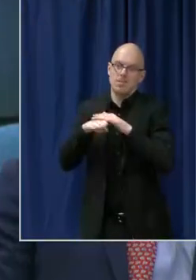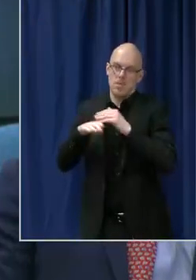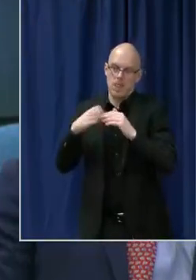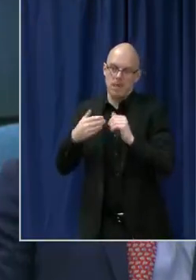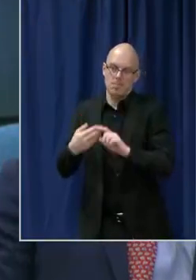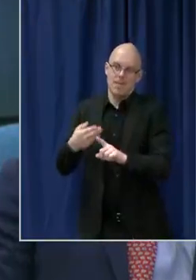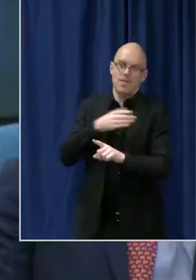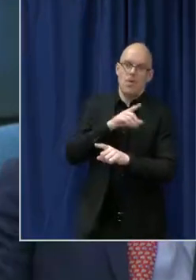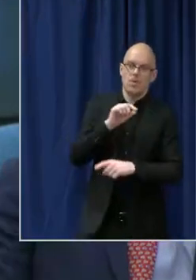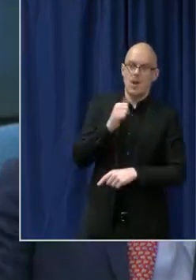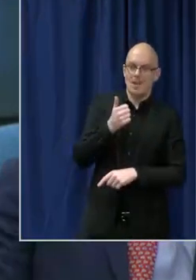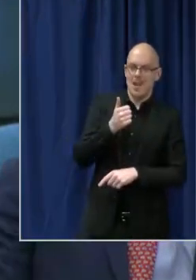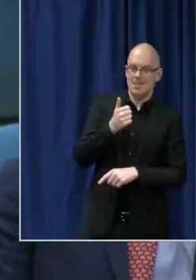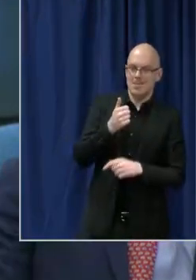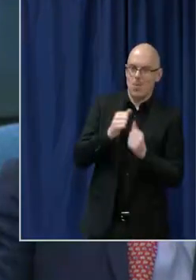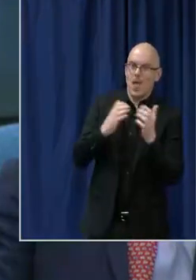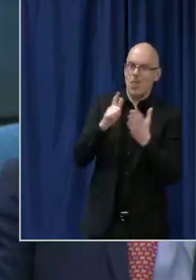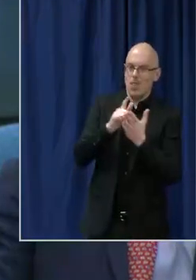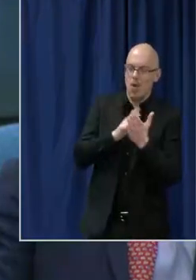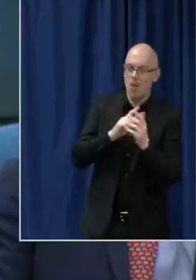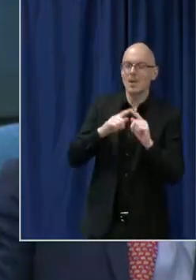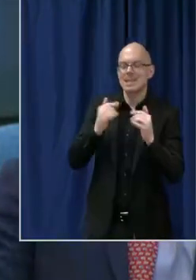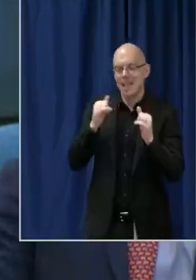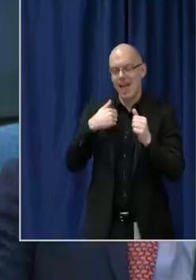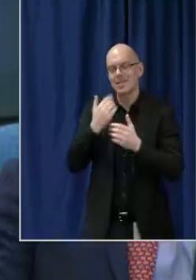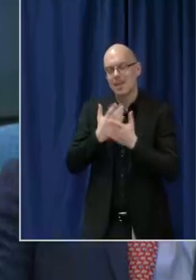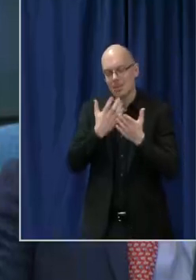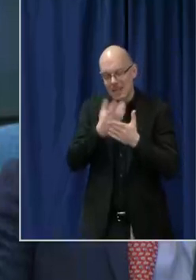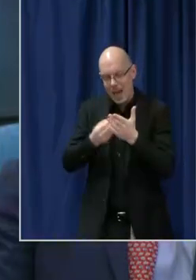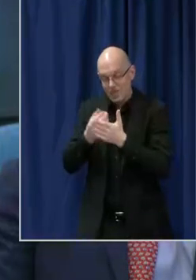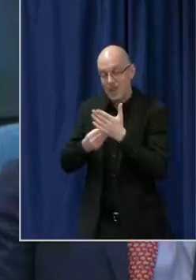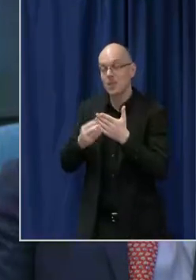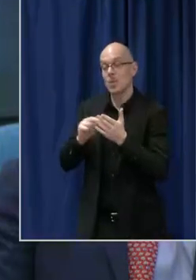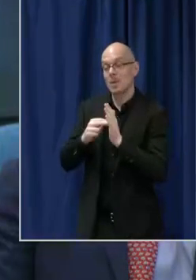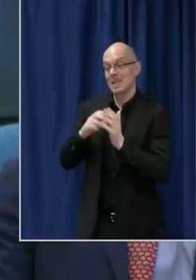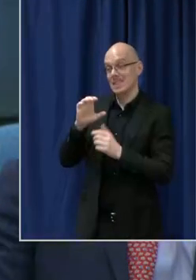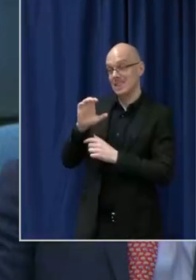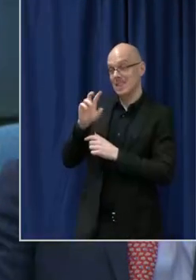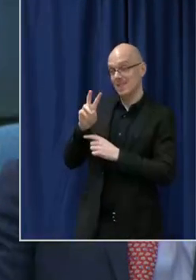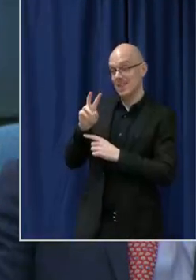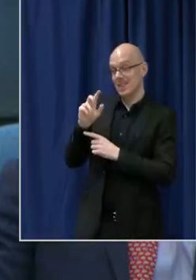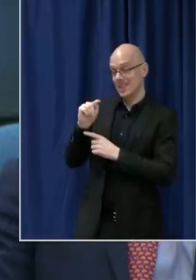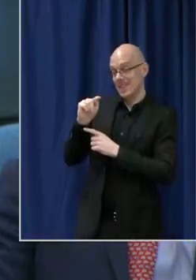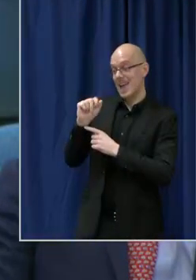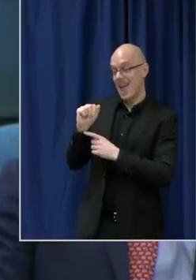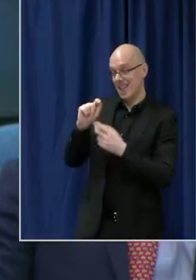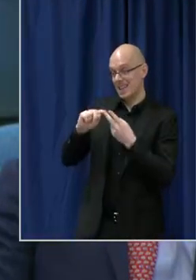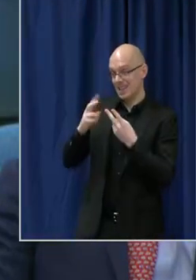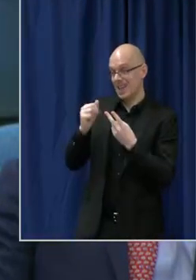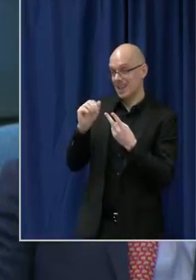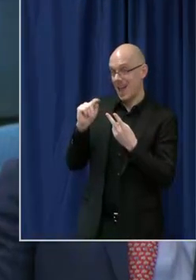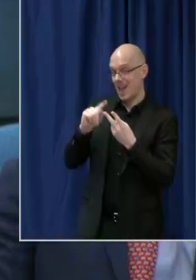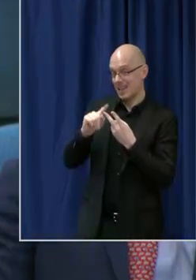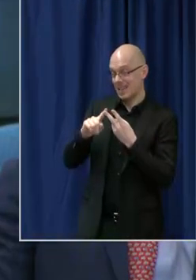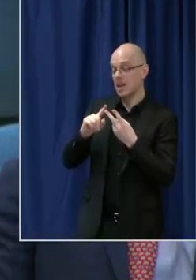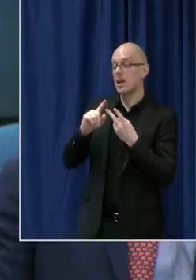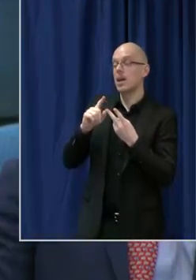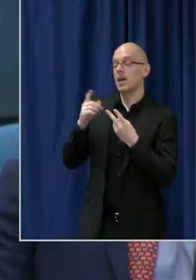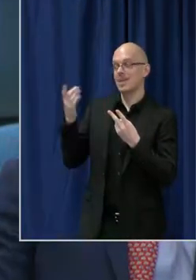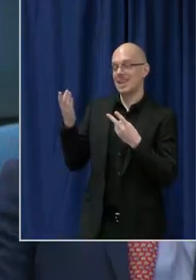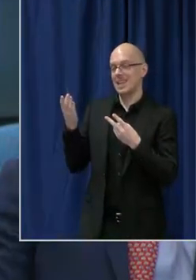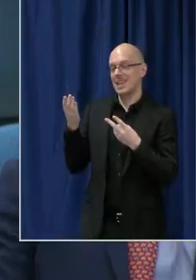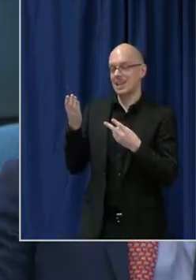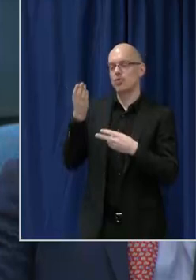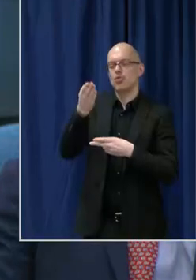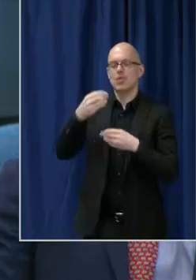some gaps, and so the CVTA, the second act that I mentioned, which was introduced by in